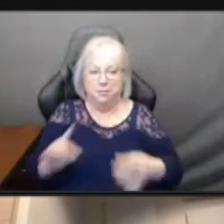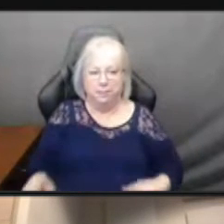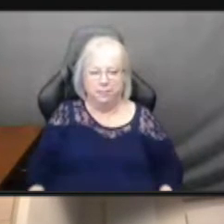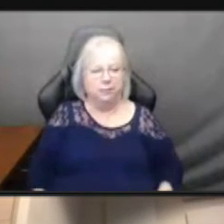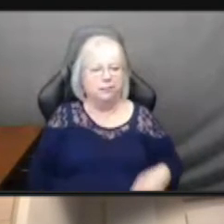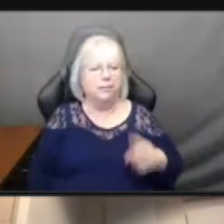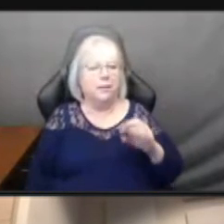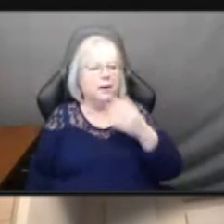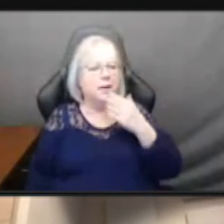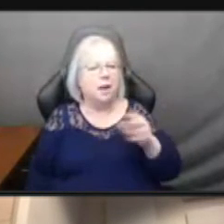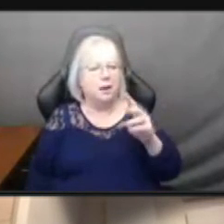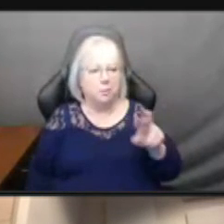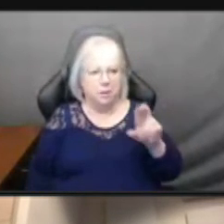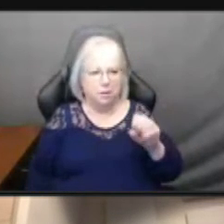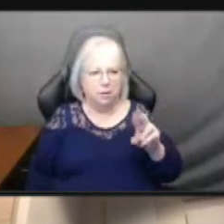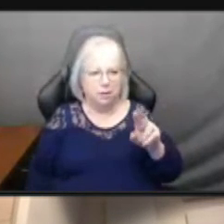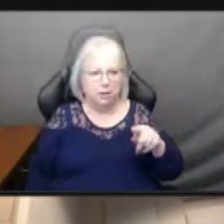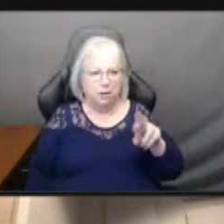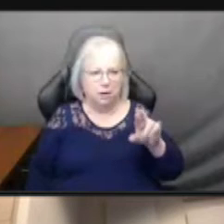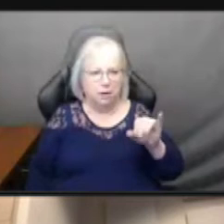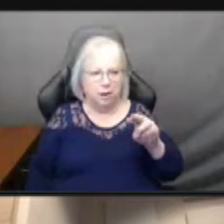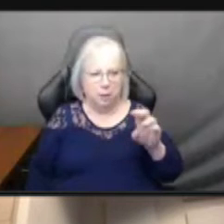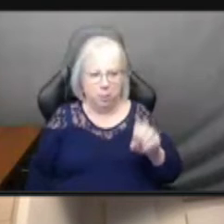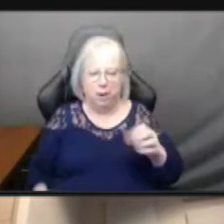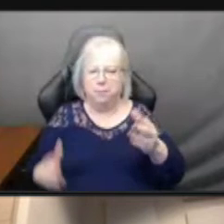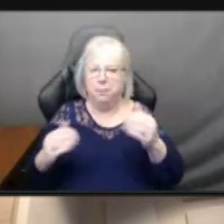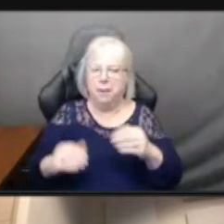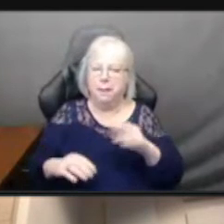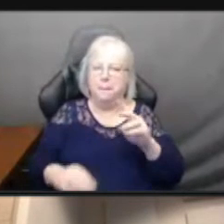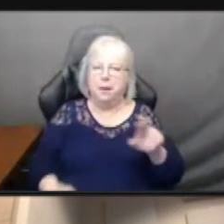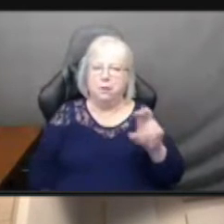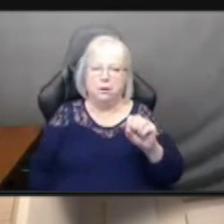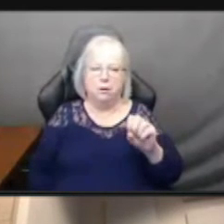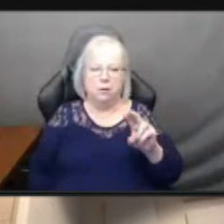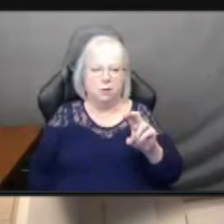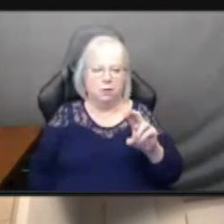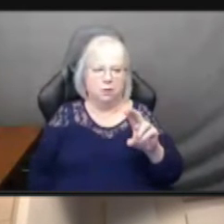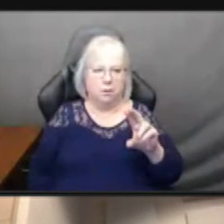Thank you, Mr. Supreme. Mr. Sean Johnson.